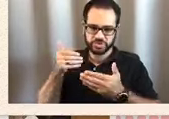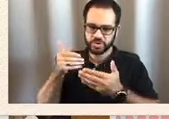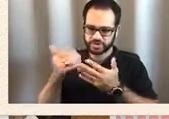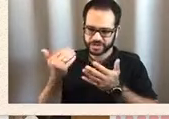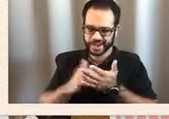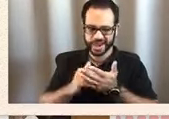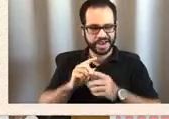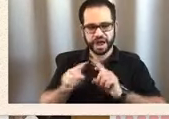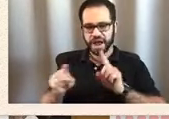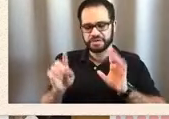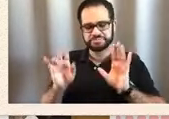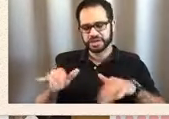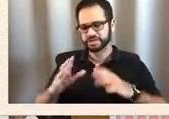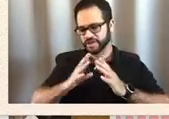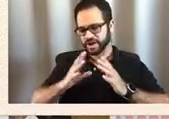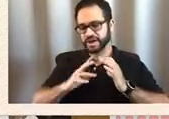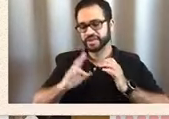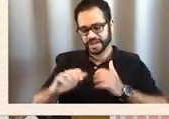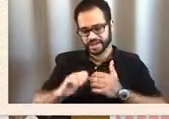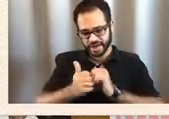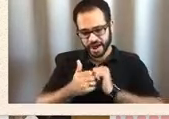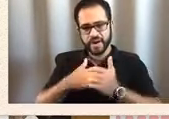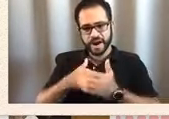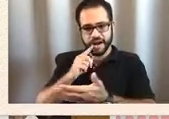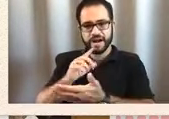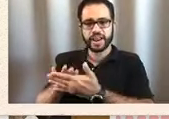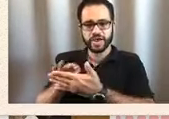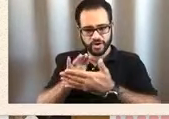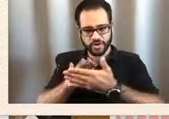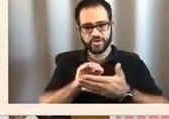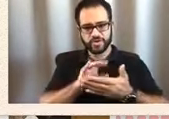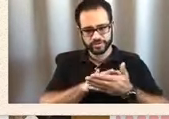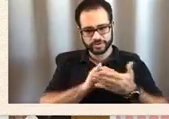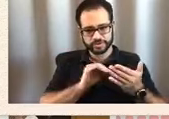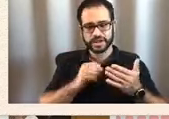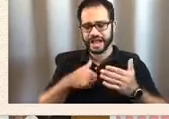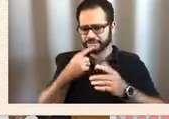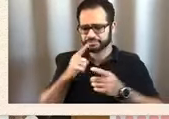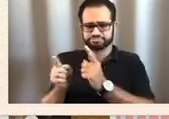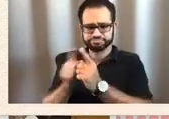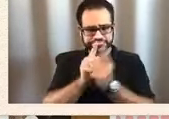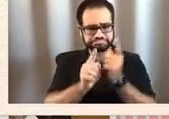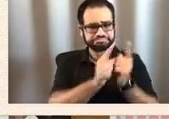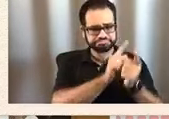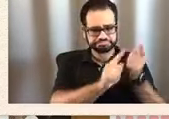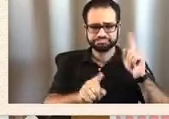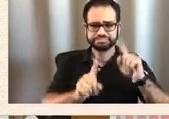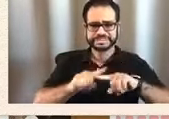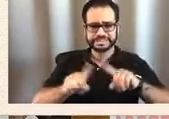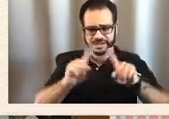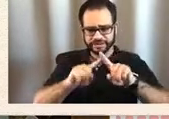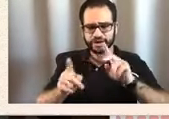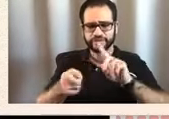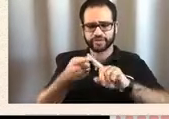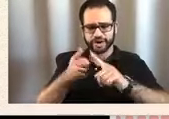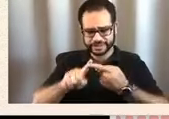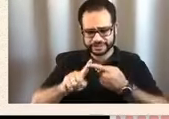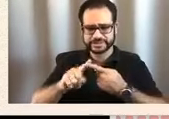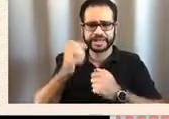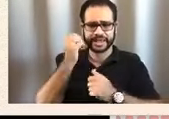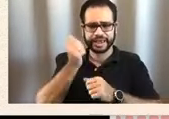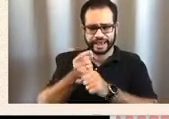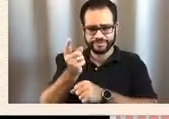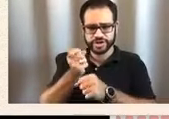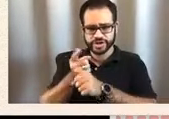That's how I learned. Like I made different friends each year I went. And this time I went